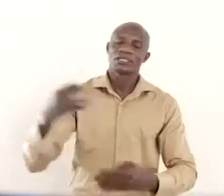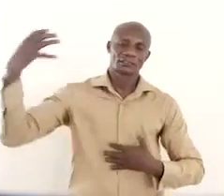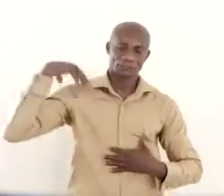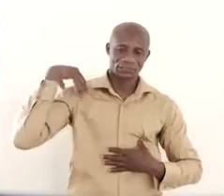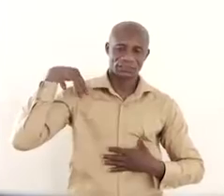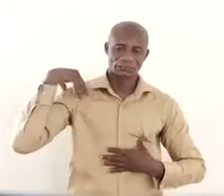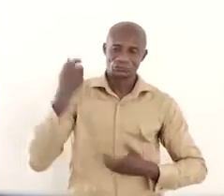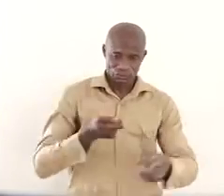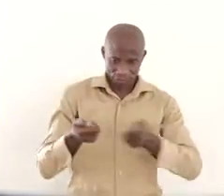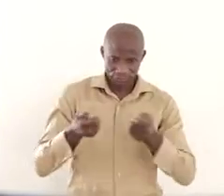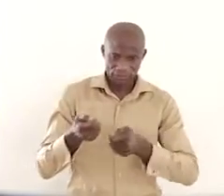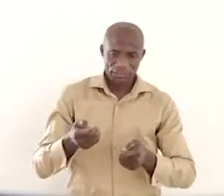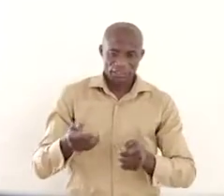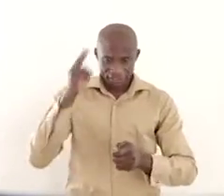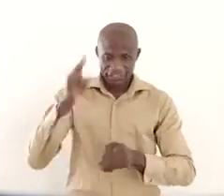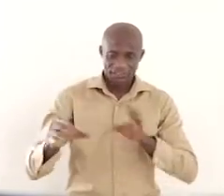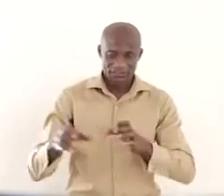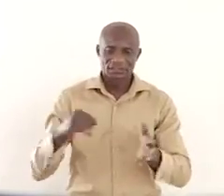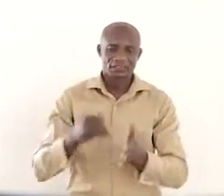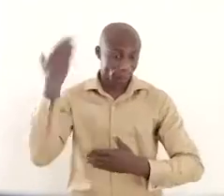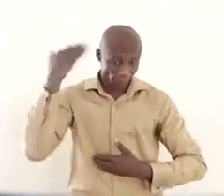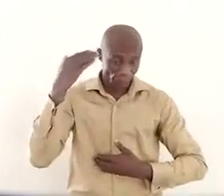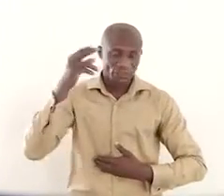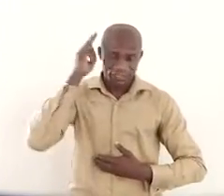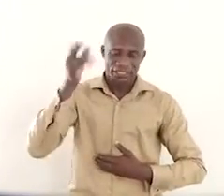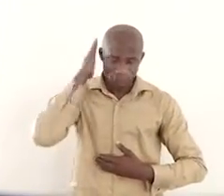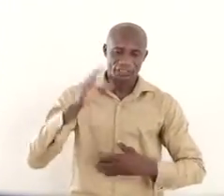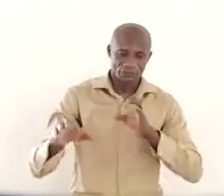right? He did it before, he